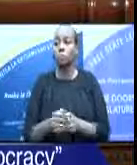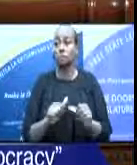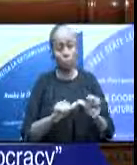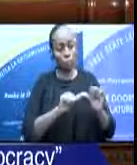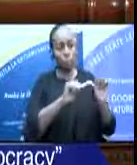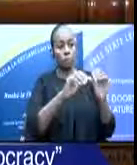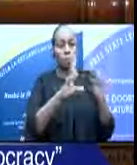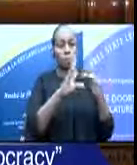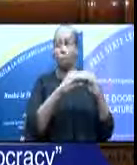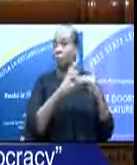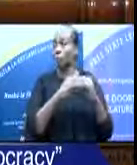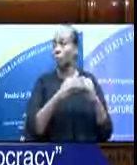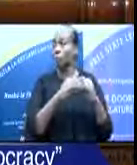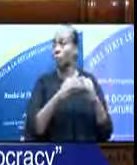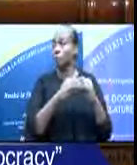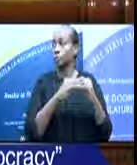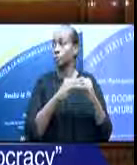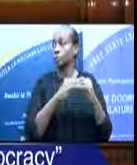Proceed, Honorable Van Vuren.